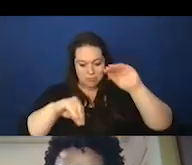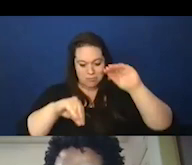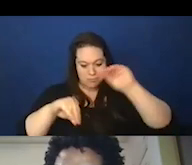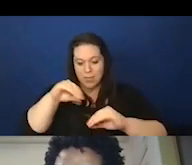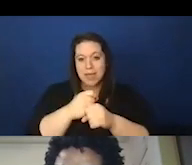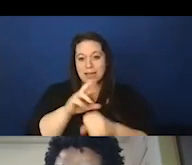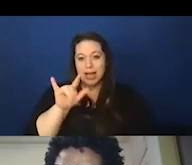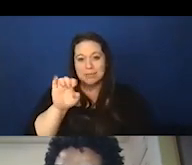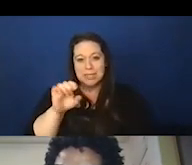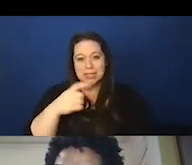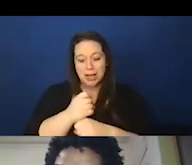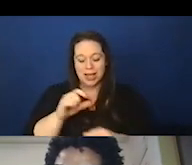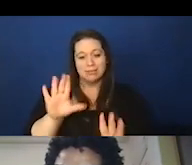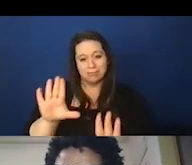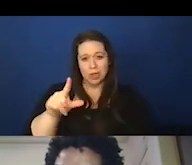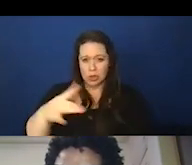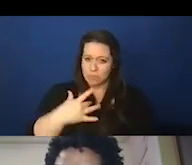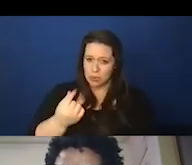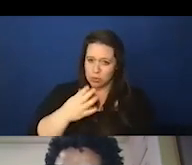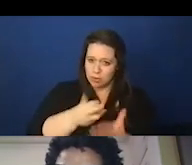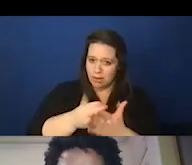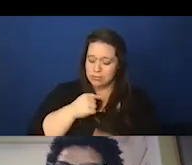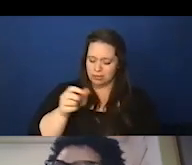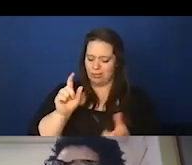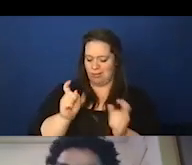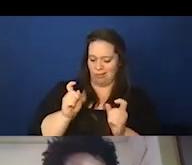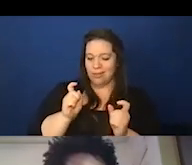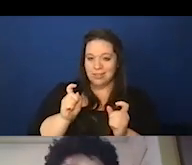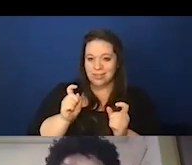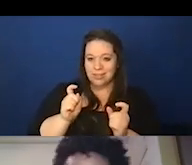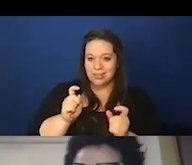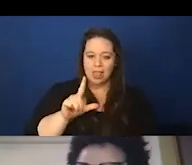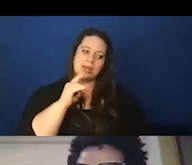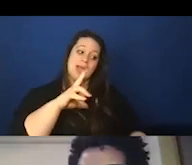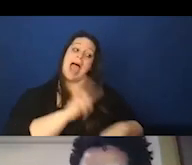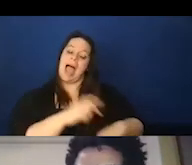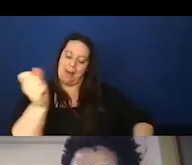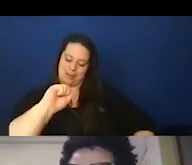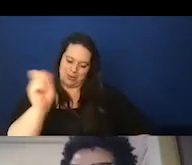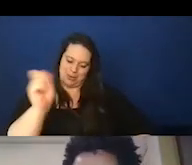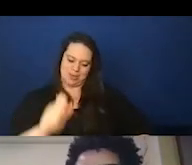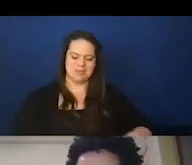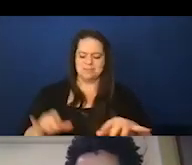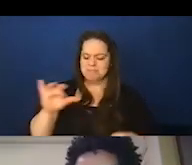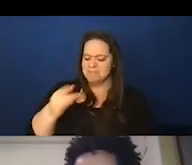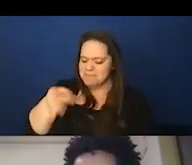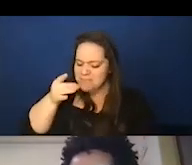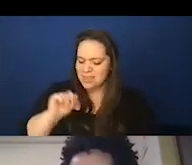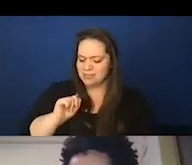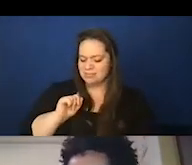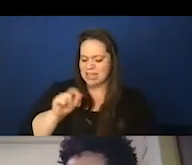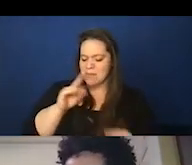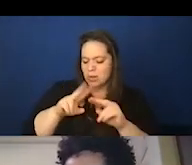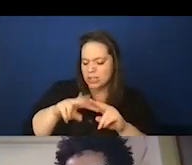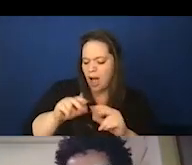you tweak that little recipe a little bit? And you say, well, abuela Absolutely. didn't use enough salt, didn't use enough ginger. Well, you add a